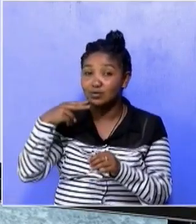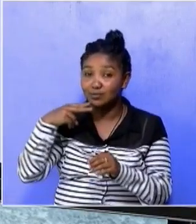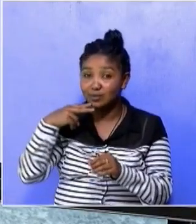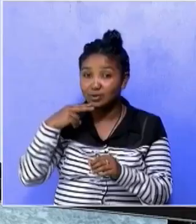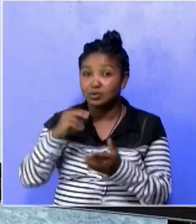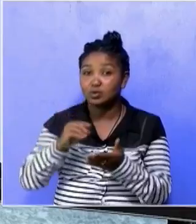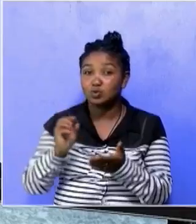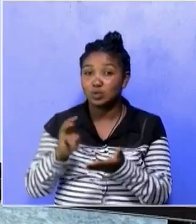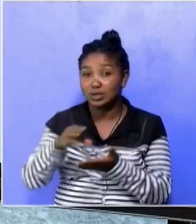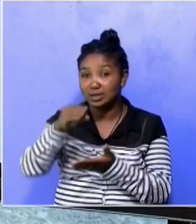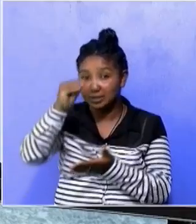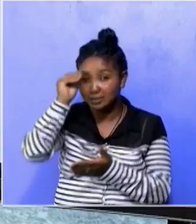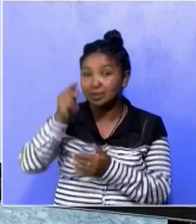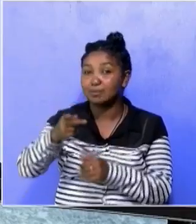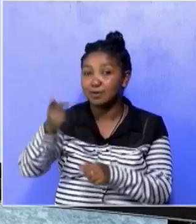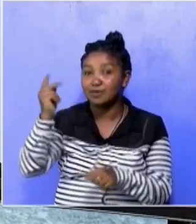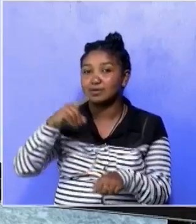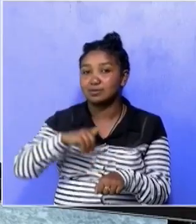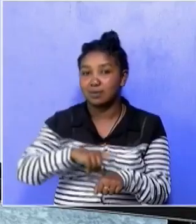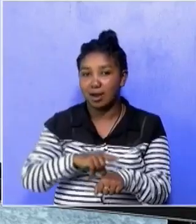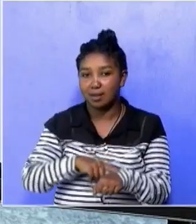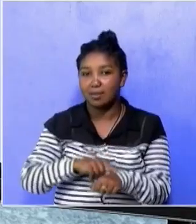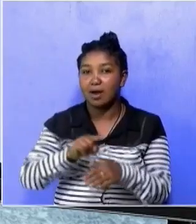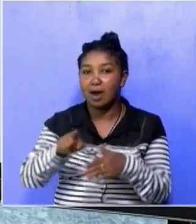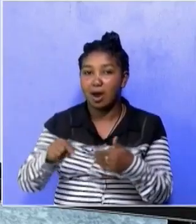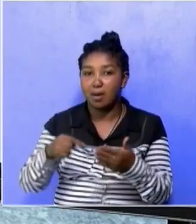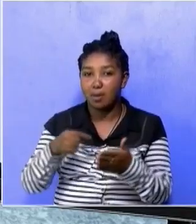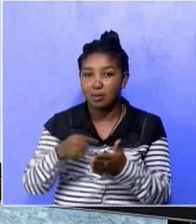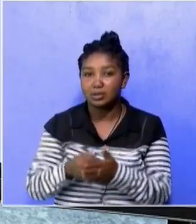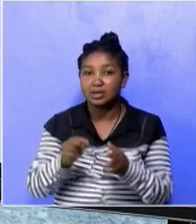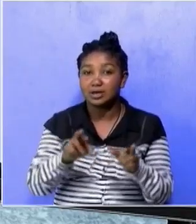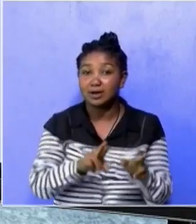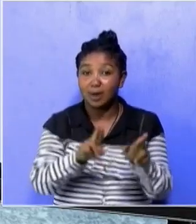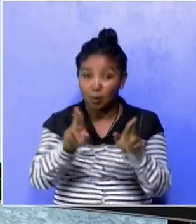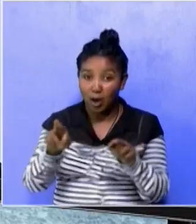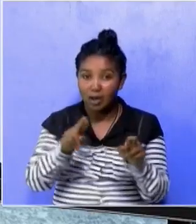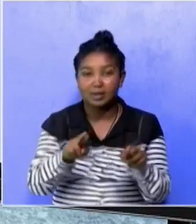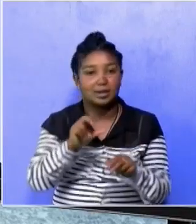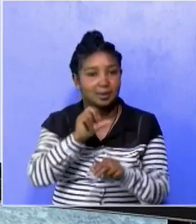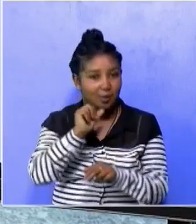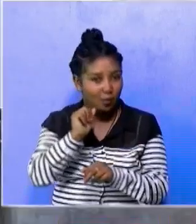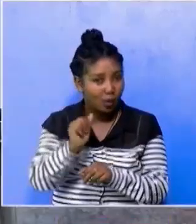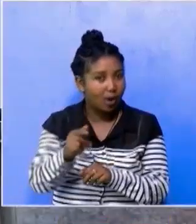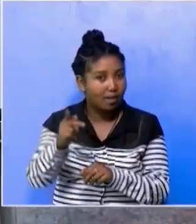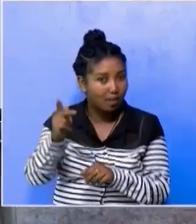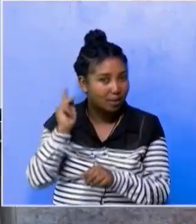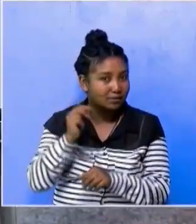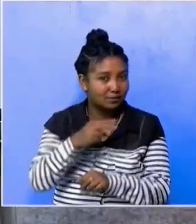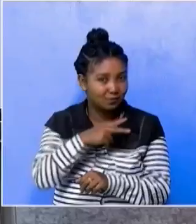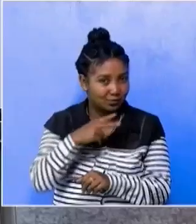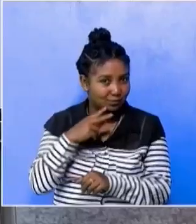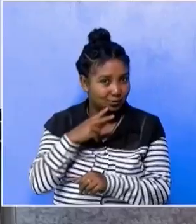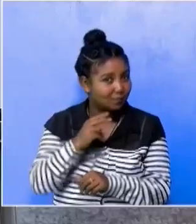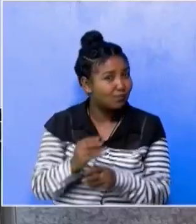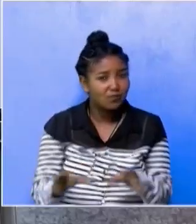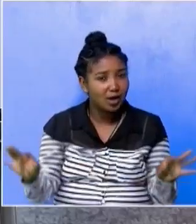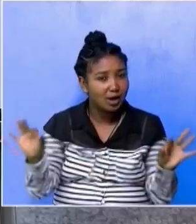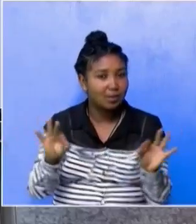we learned in the previous lesson about regular and irregular past verbs. They're very